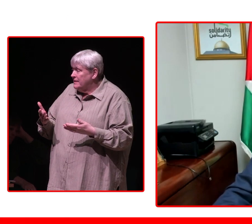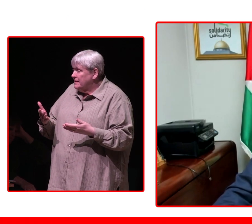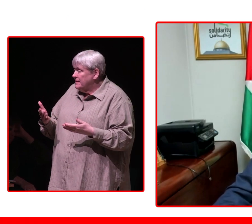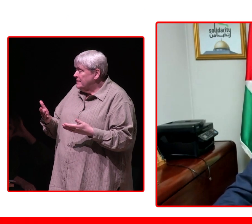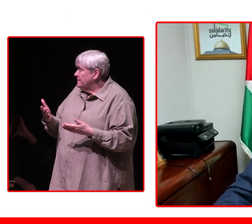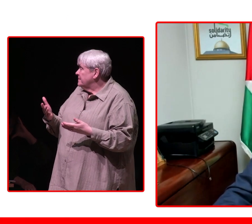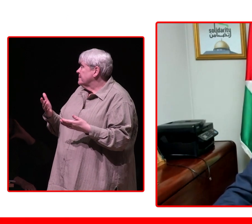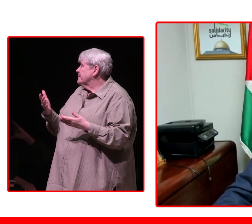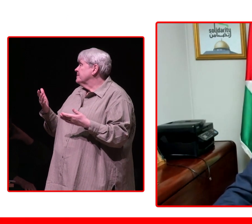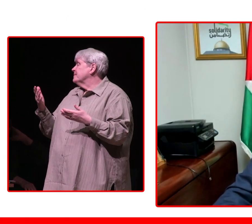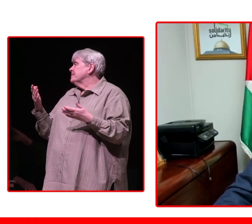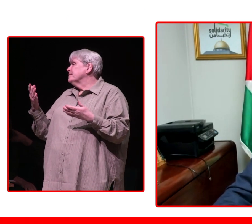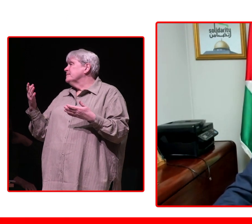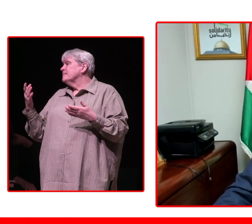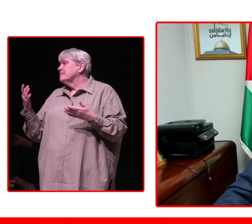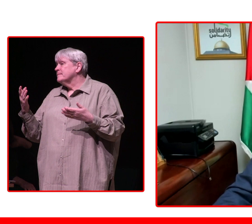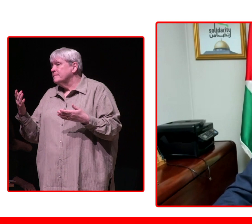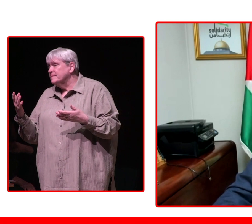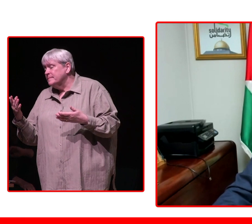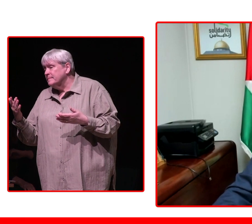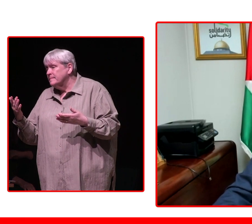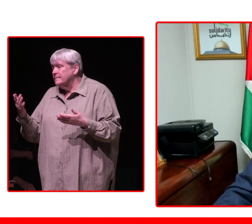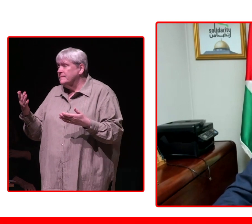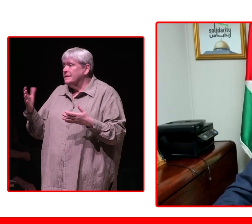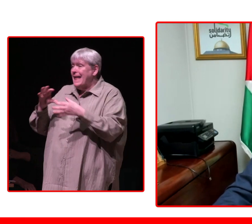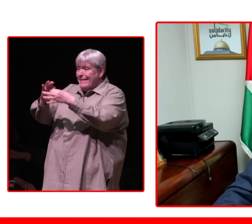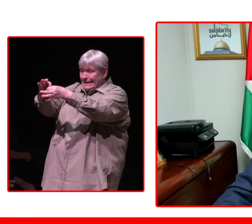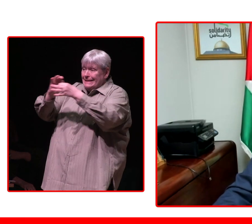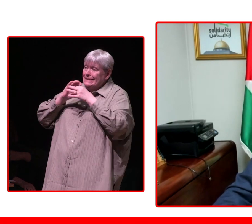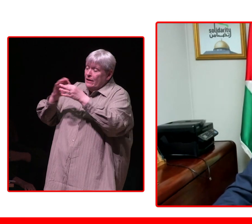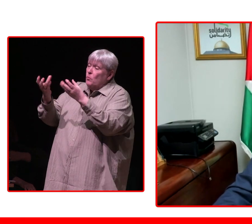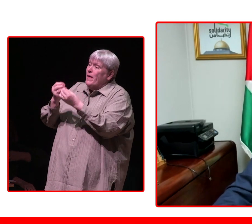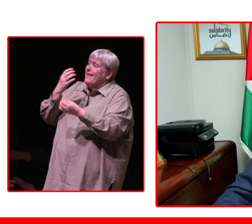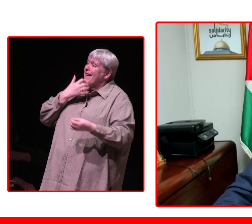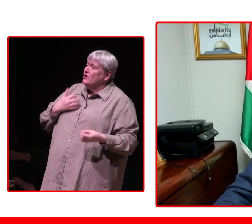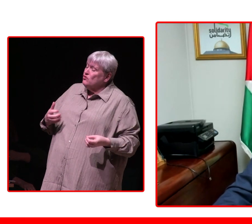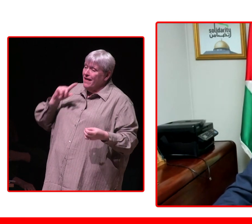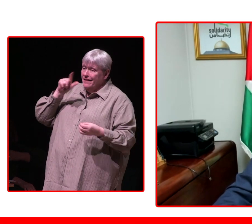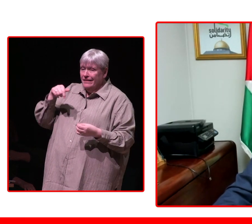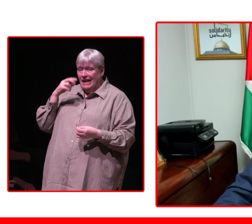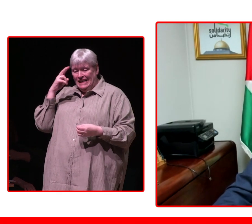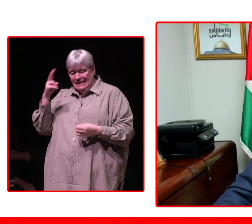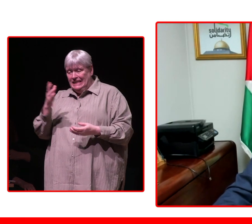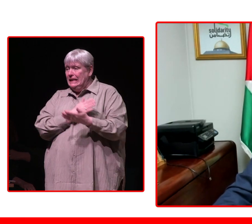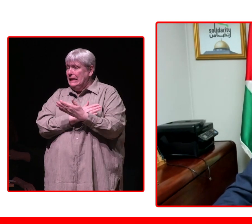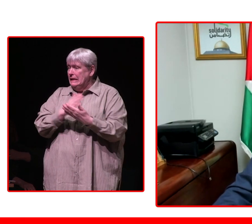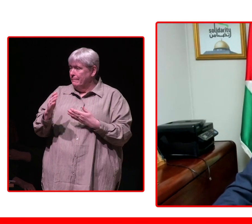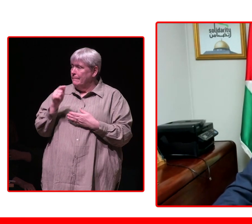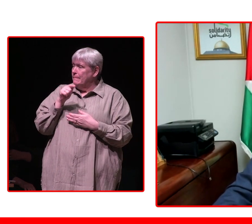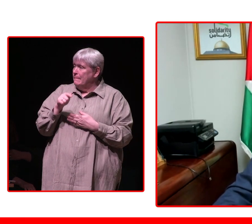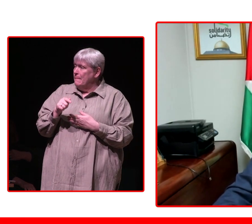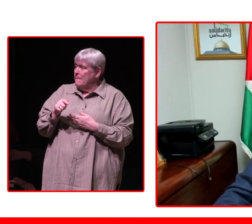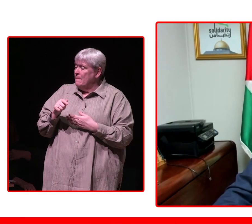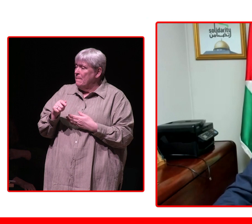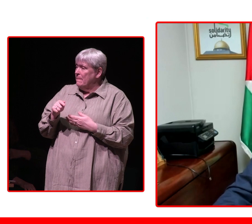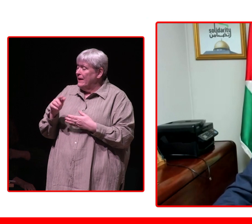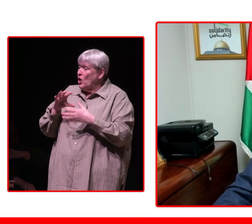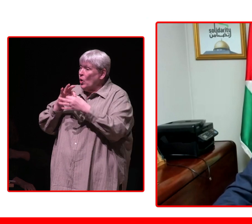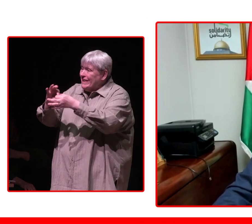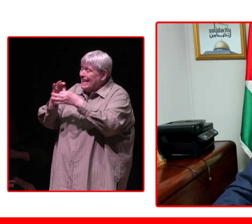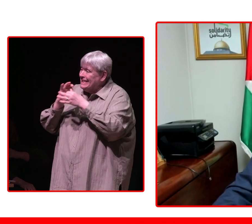engulfed with Israel that it cannot see Israel for what it is? So connected.